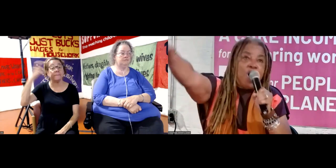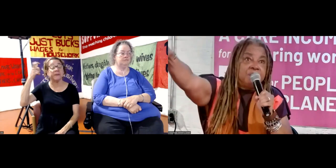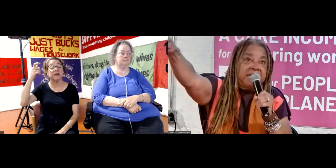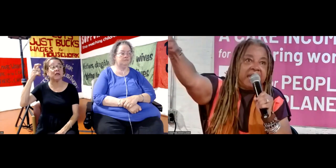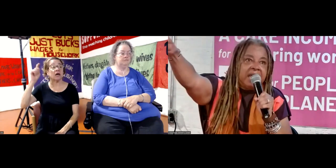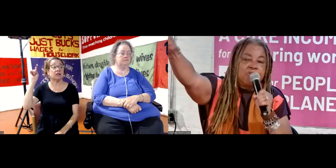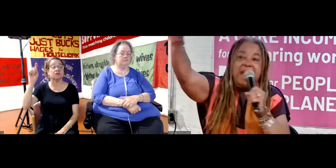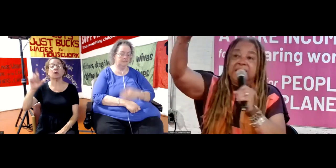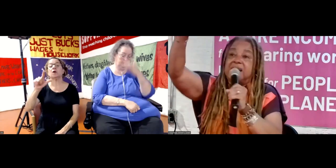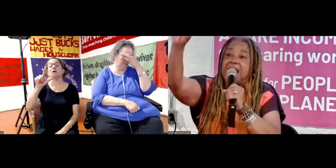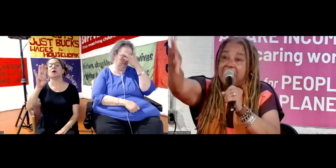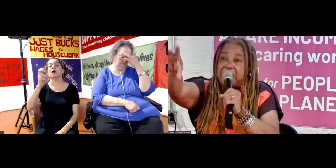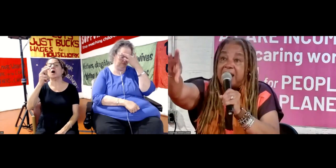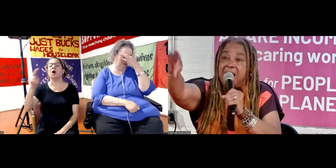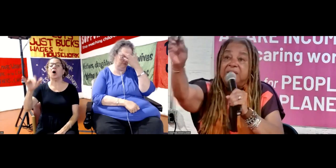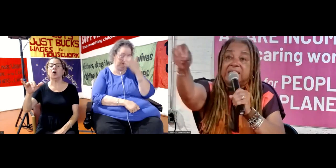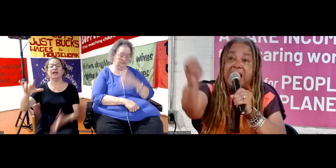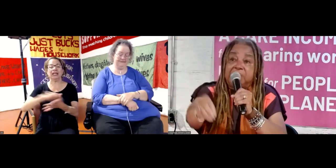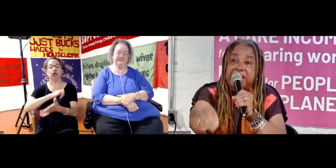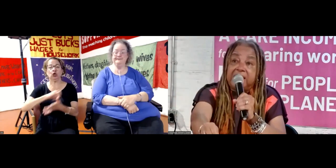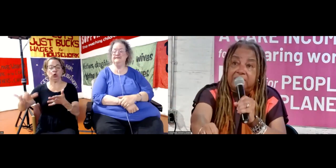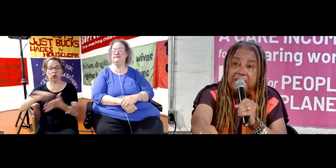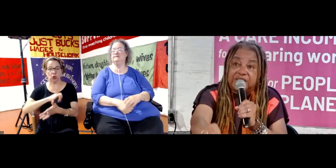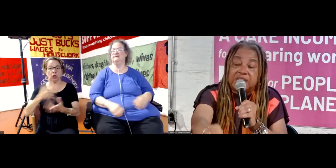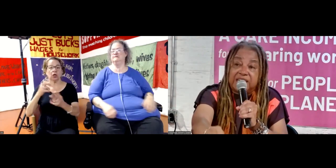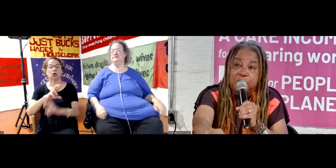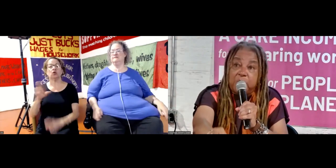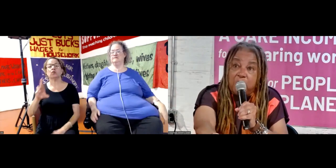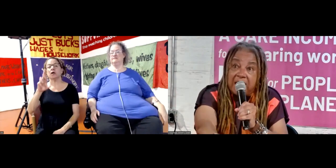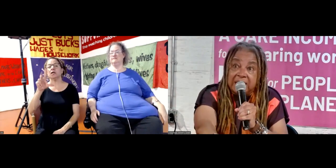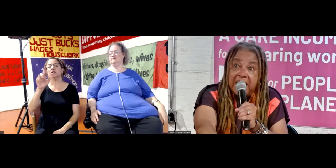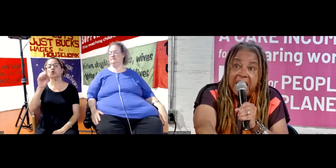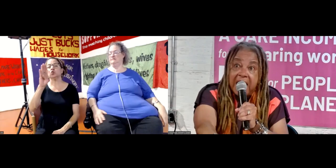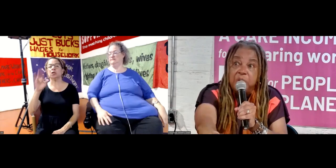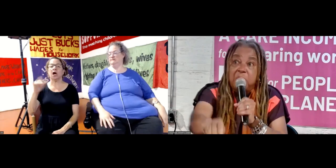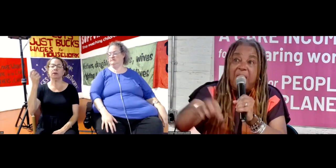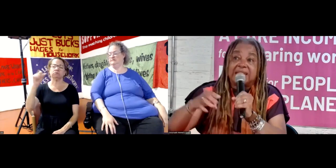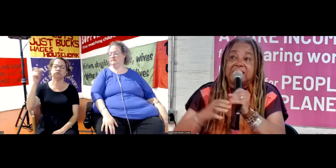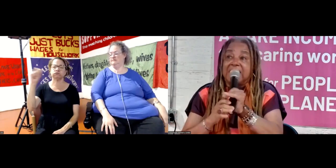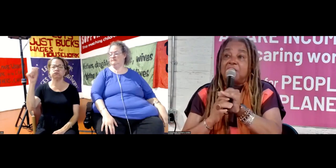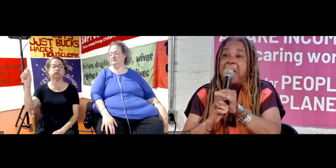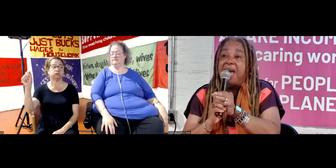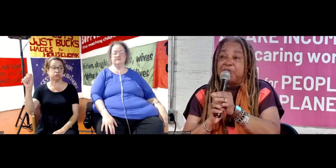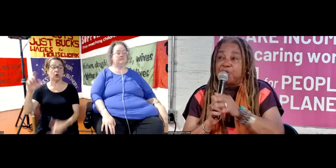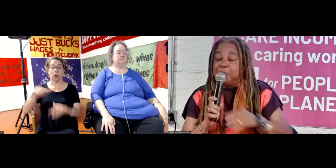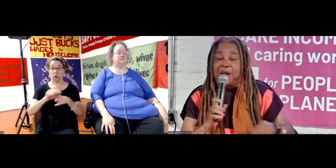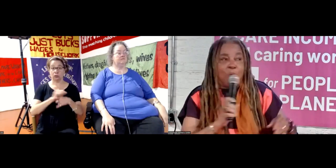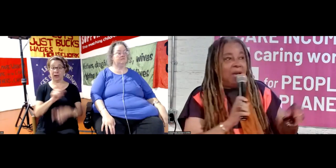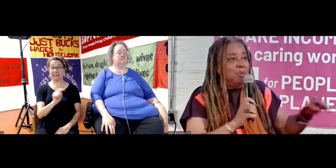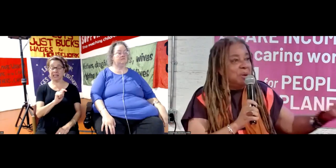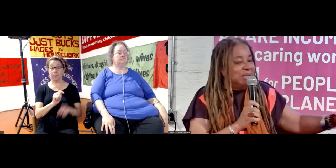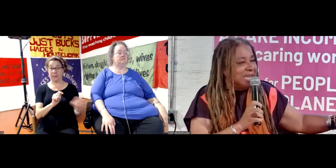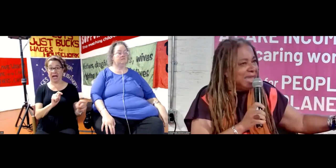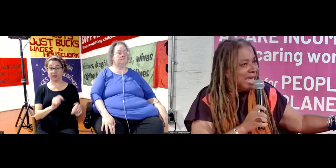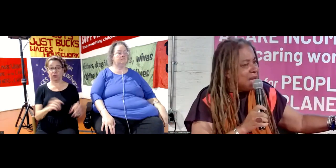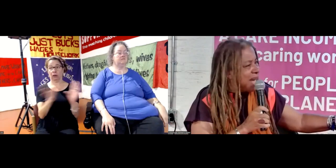up in Albany ready to lobby on this same Sikh legislation we won, and we were practicing in the bathroom. A